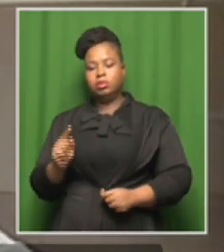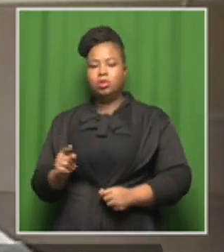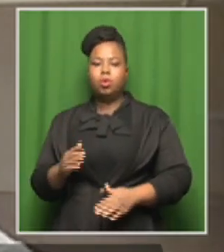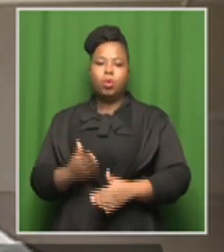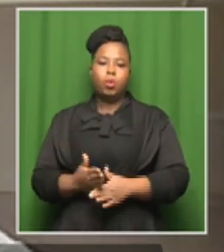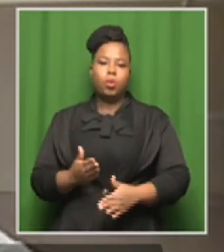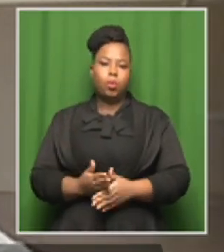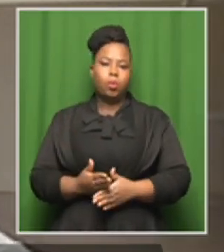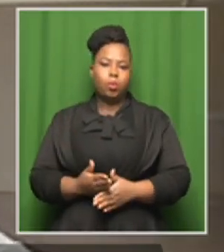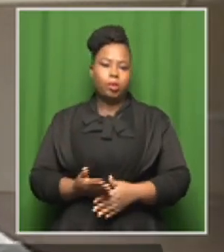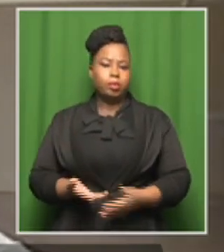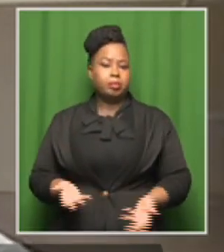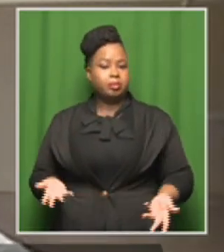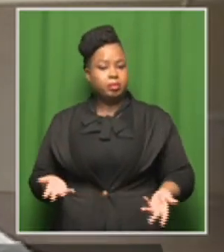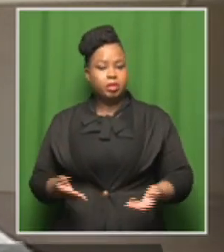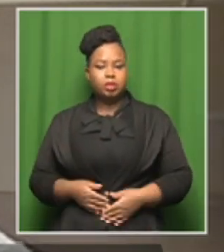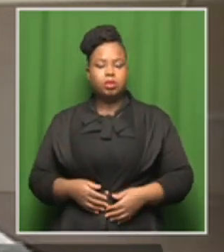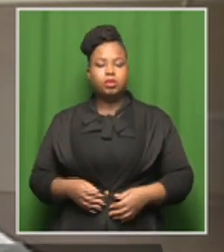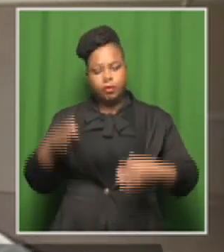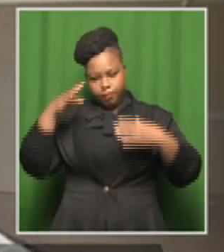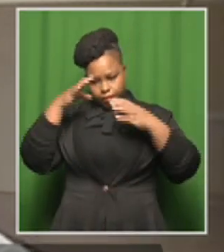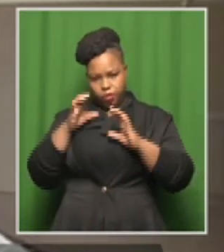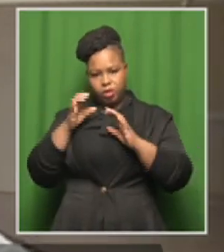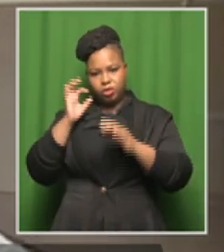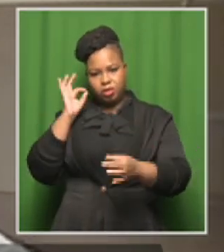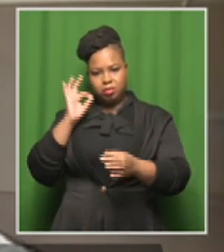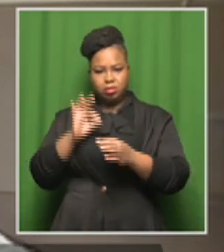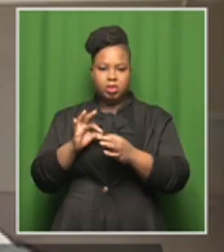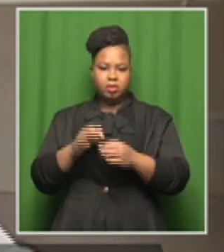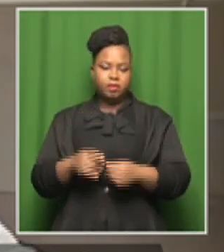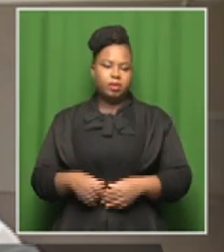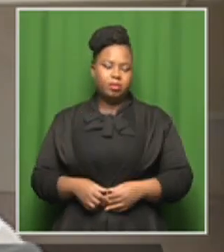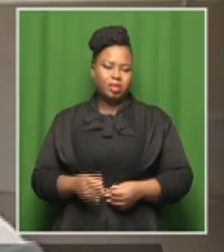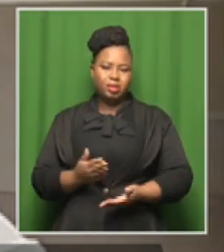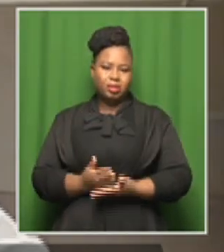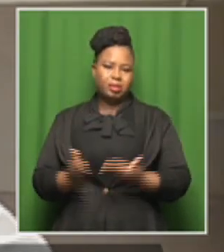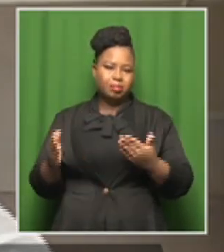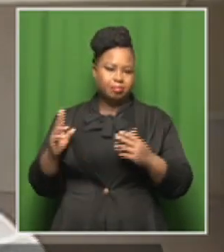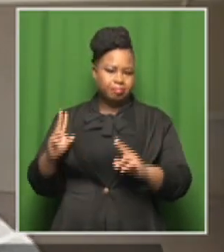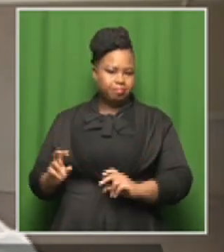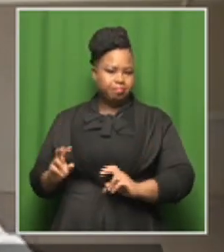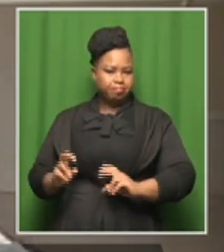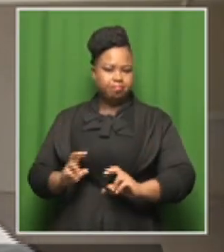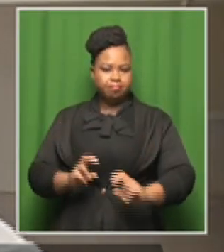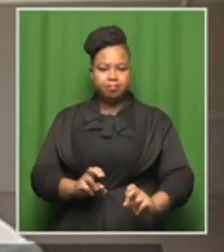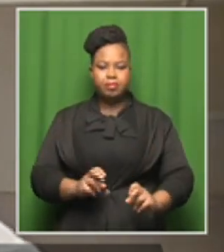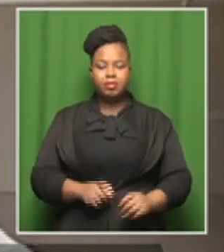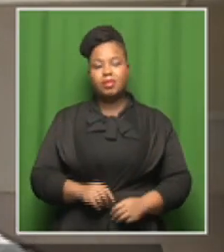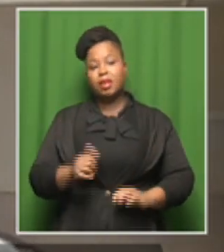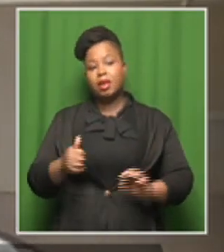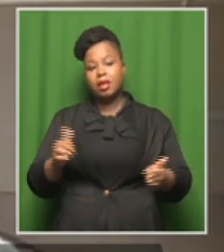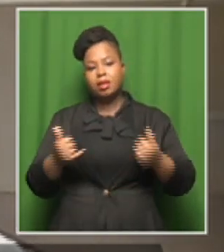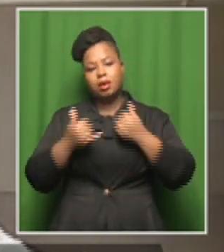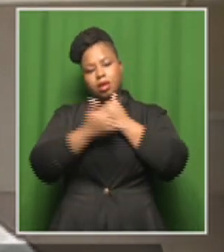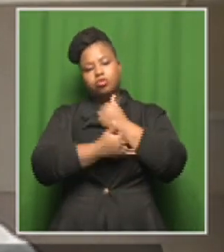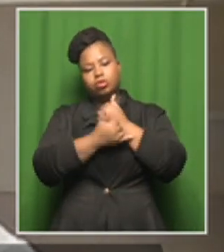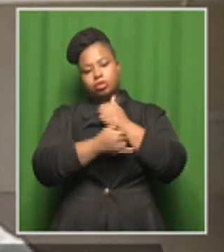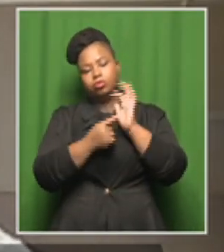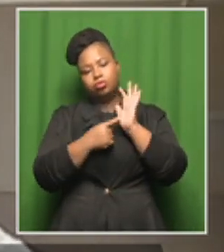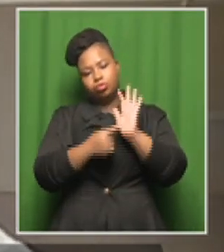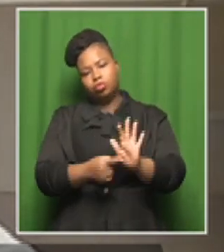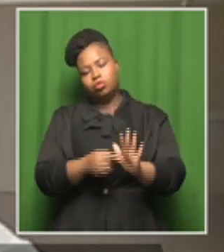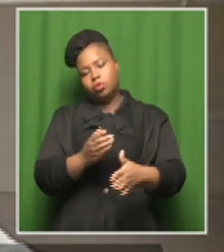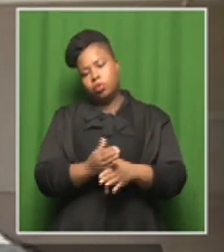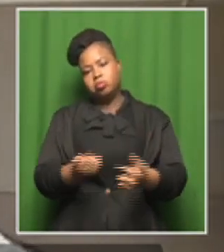focusing on specific populations there. And there are a number of studies that have been done in other countries to show that these warning labels